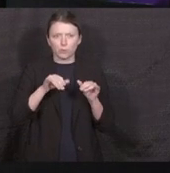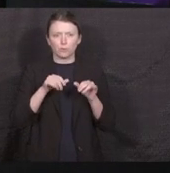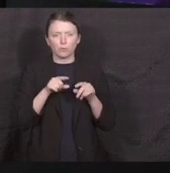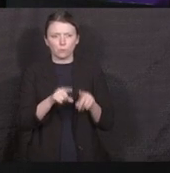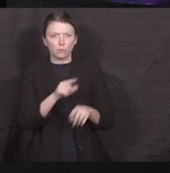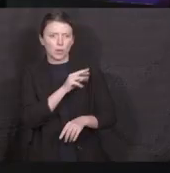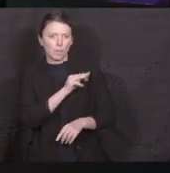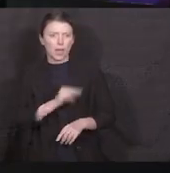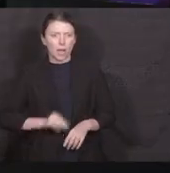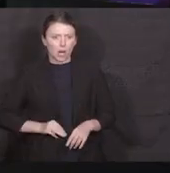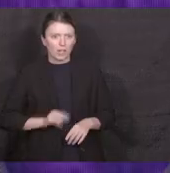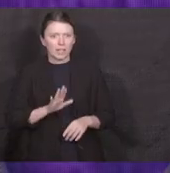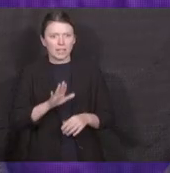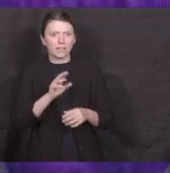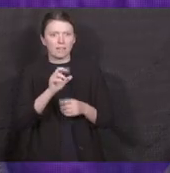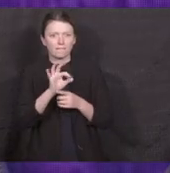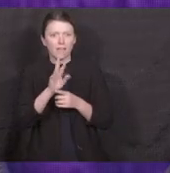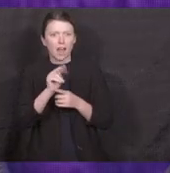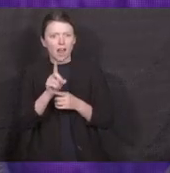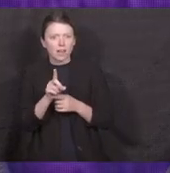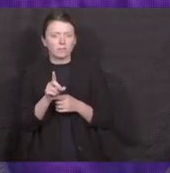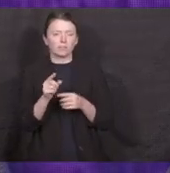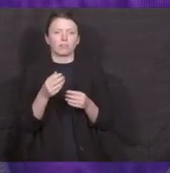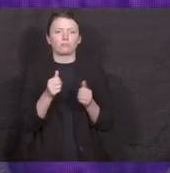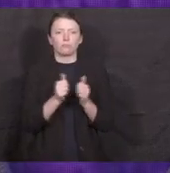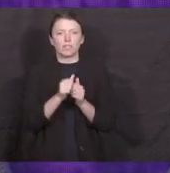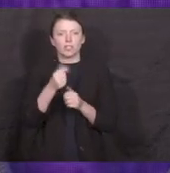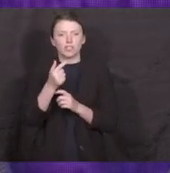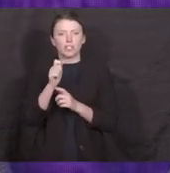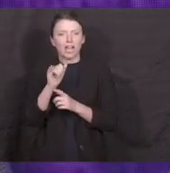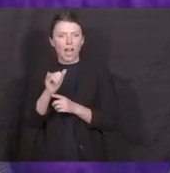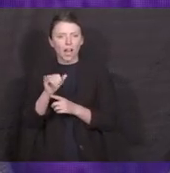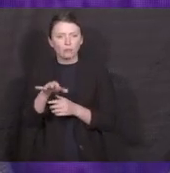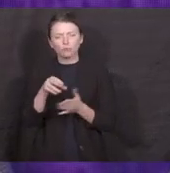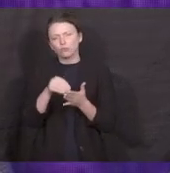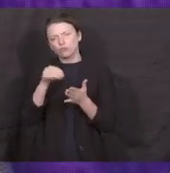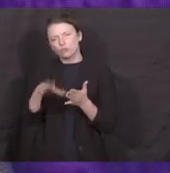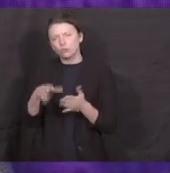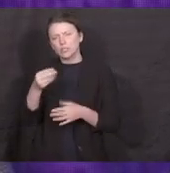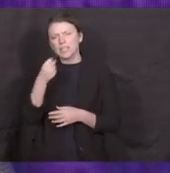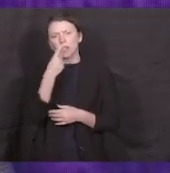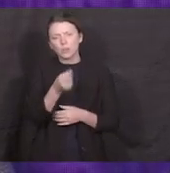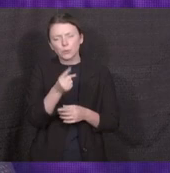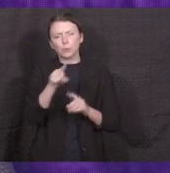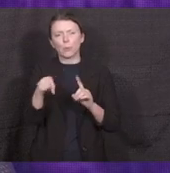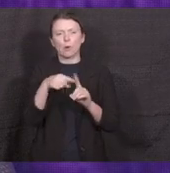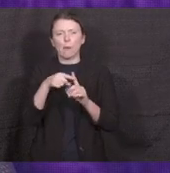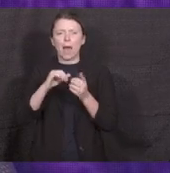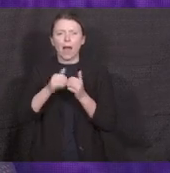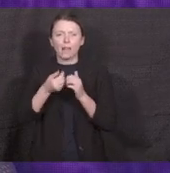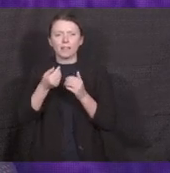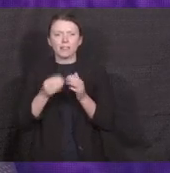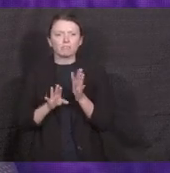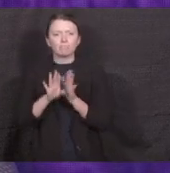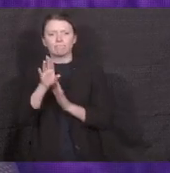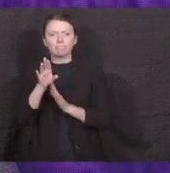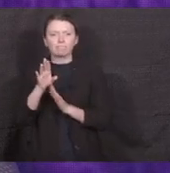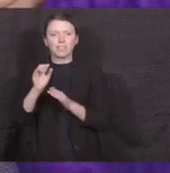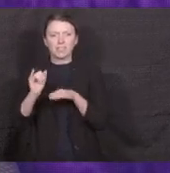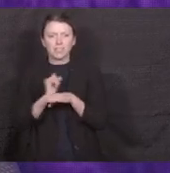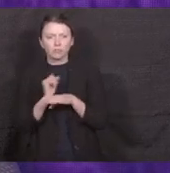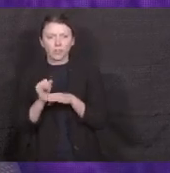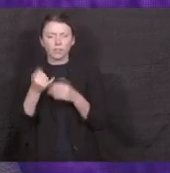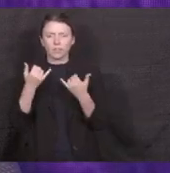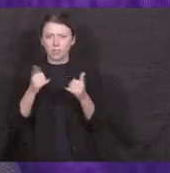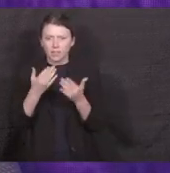also now at GEI. What are the students telling you about the things that they need to excel in the industry? Are there still places where we're falling short in